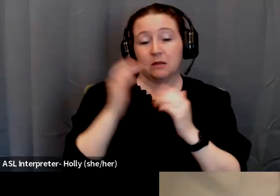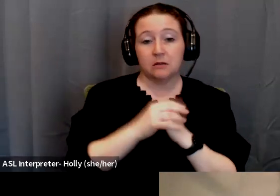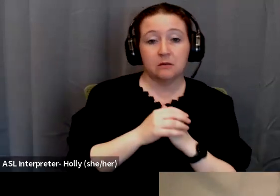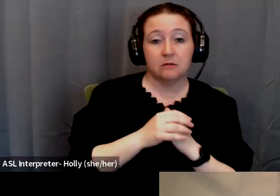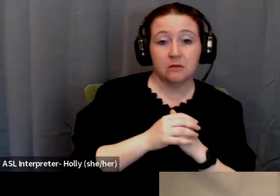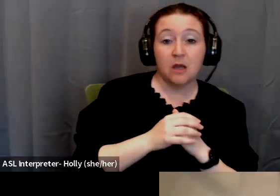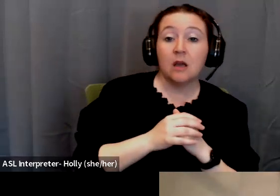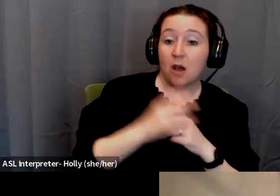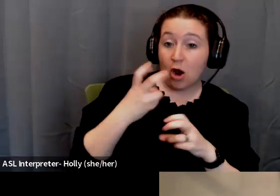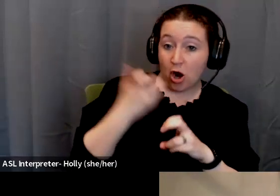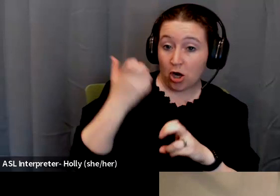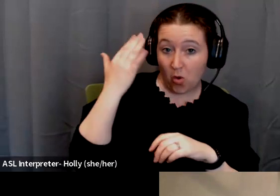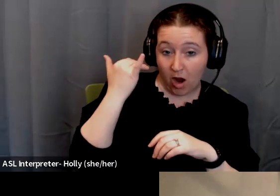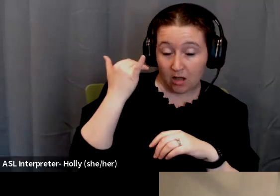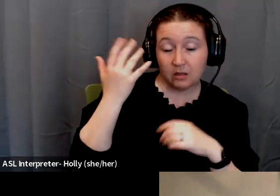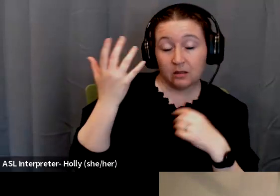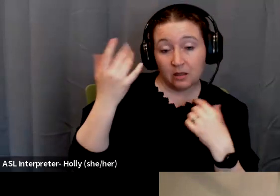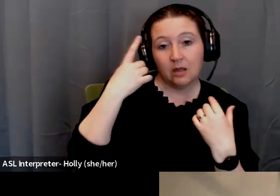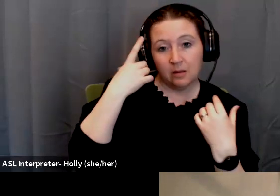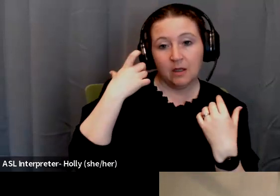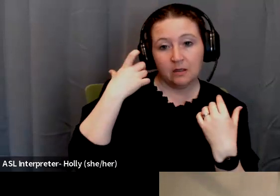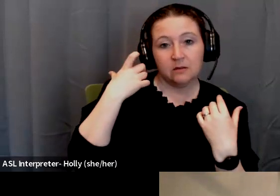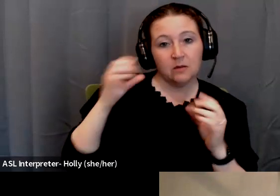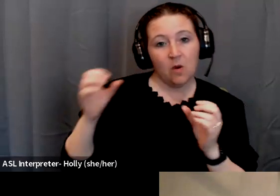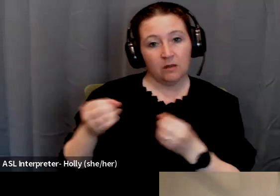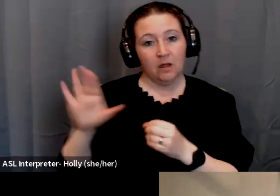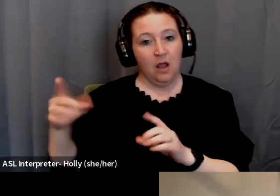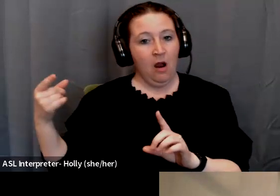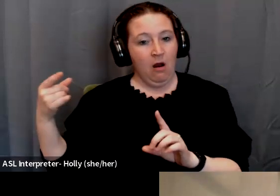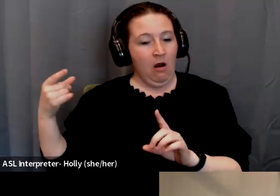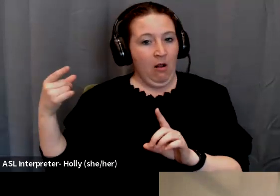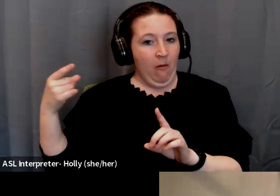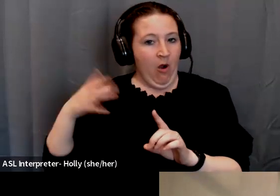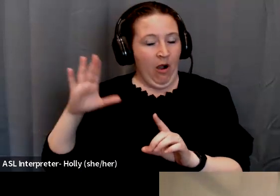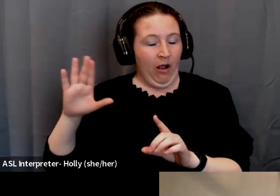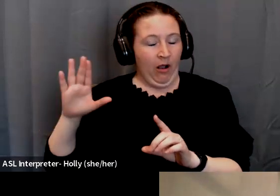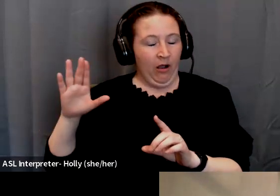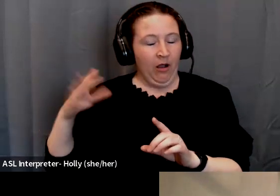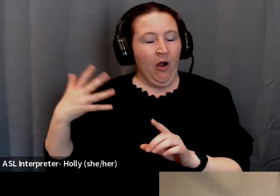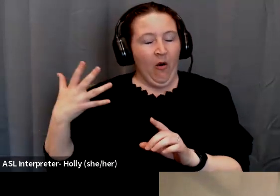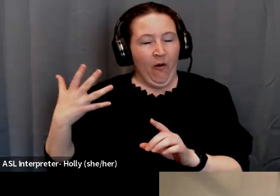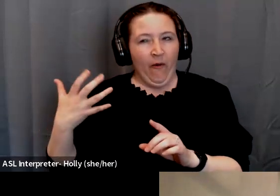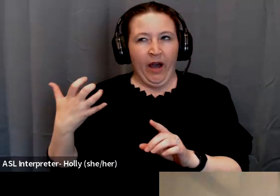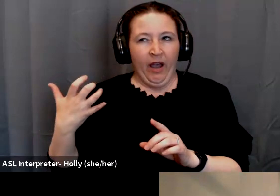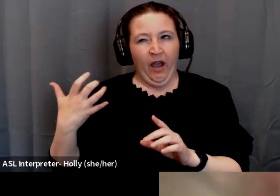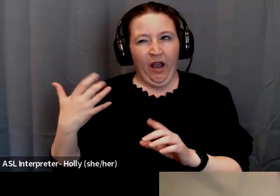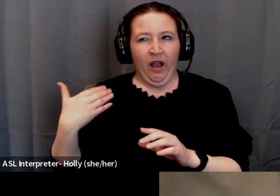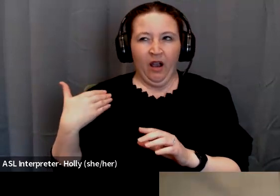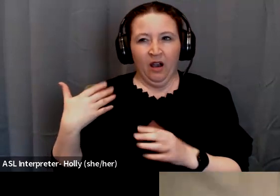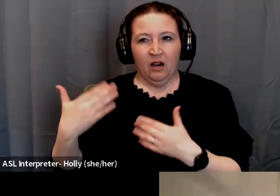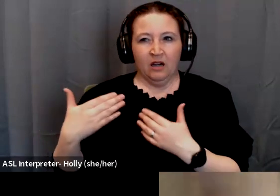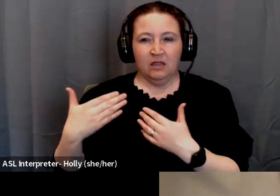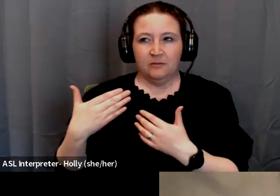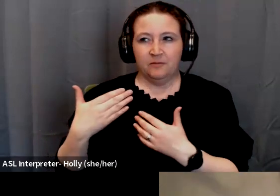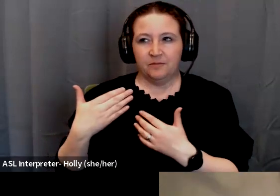harder. Why? Because again, the whole point of an organization is to try to do things in a way that